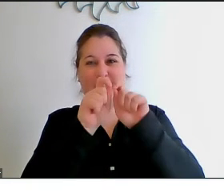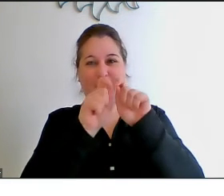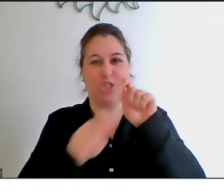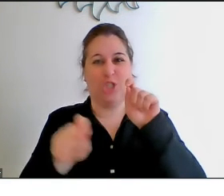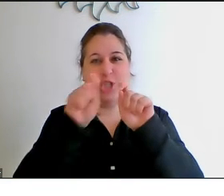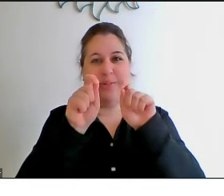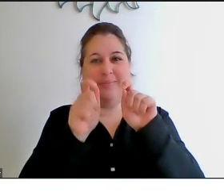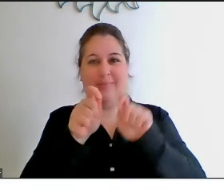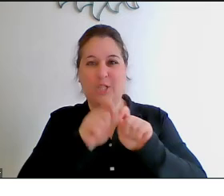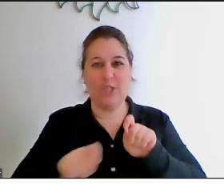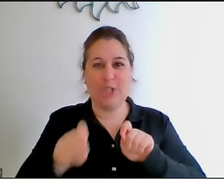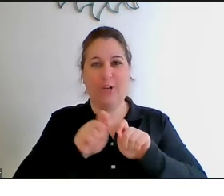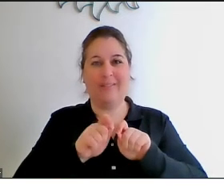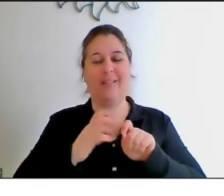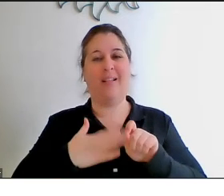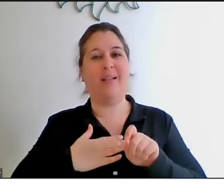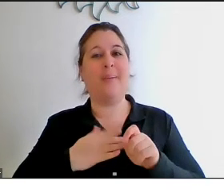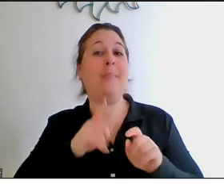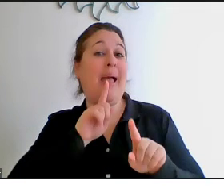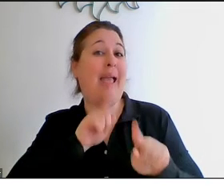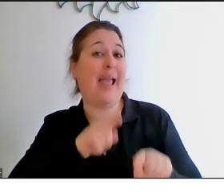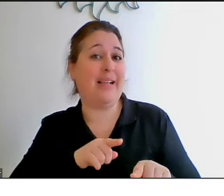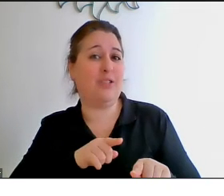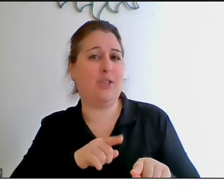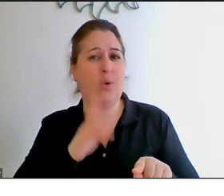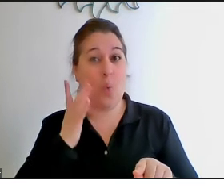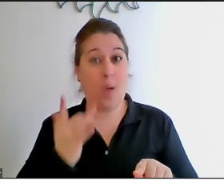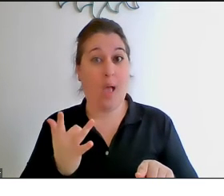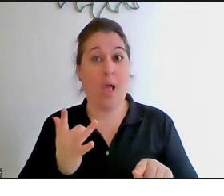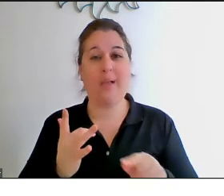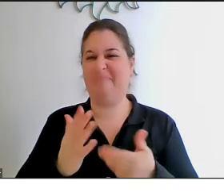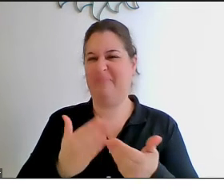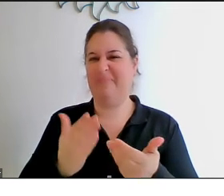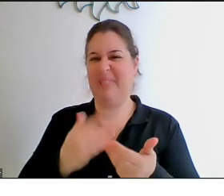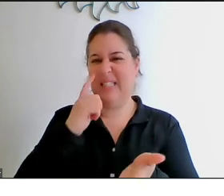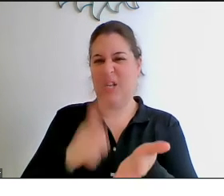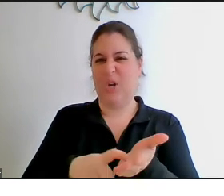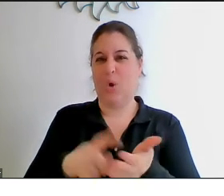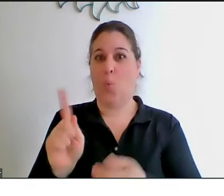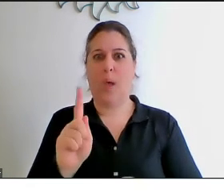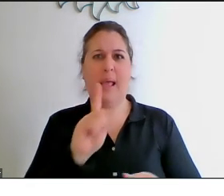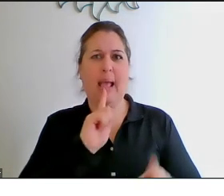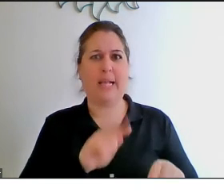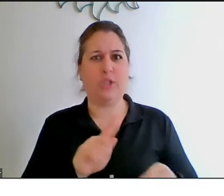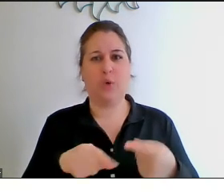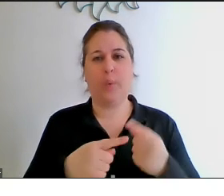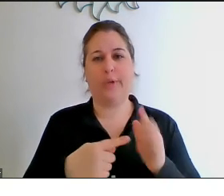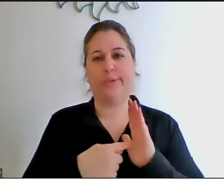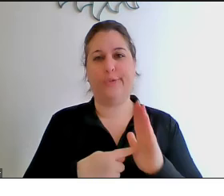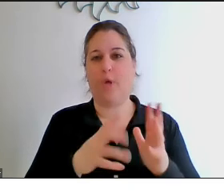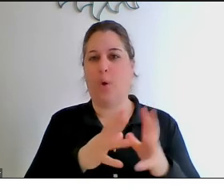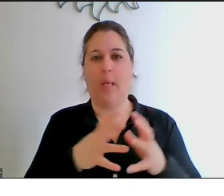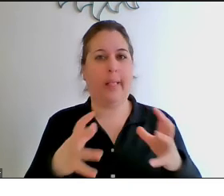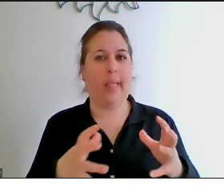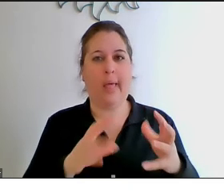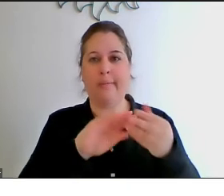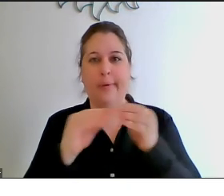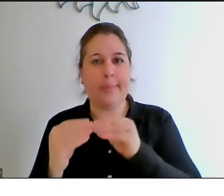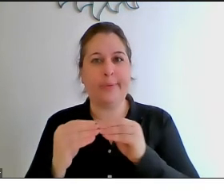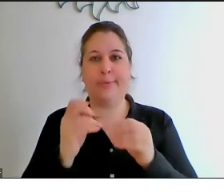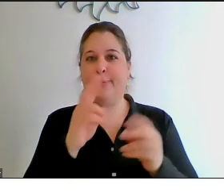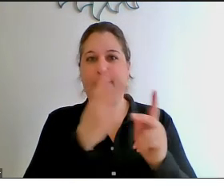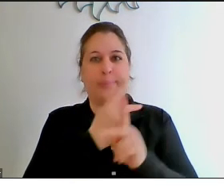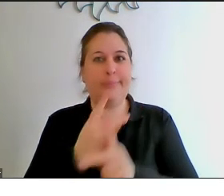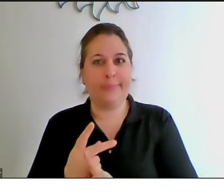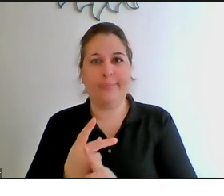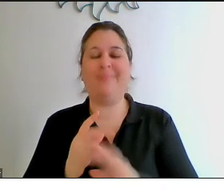circle, circle, circle. Okay, so that it makes it very easy to find our answer. All right, for